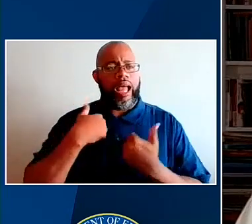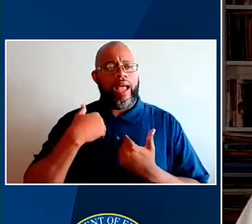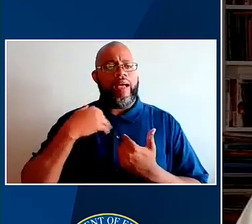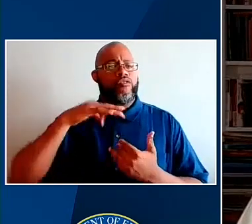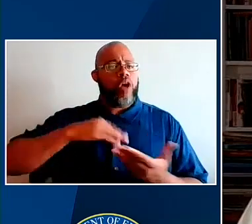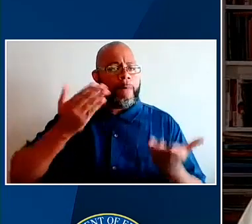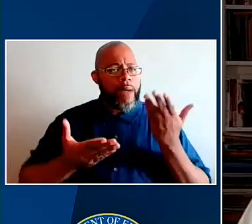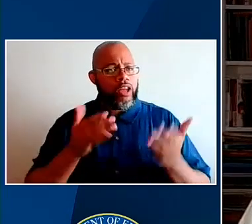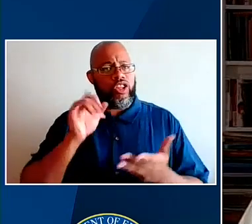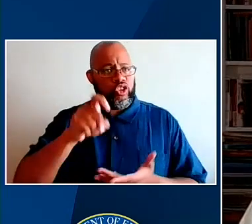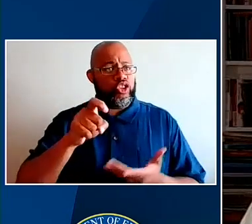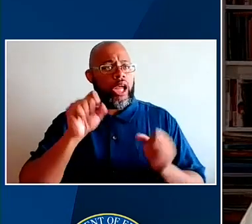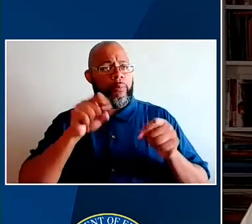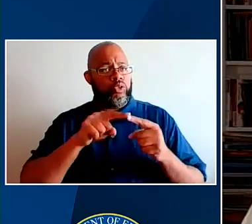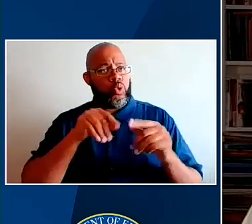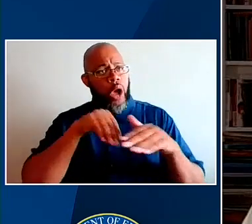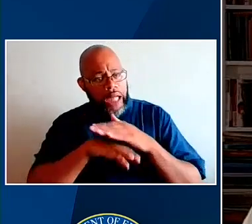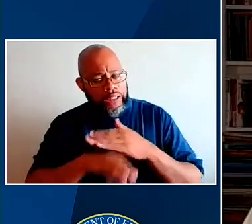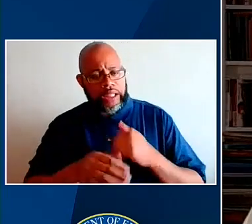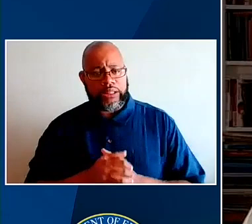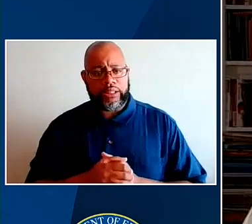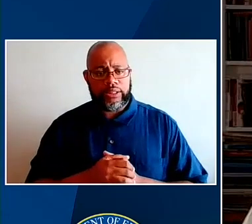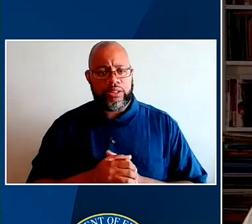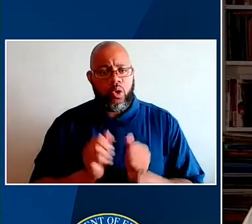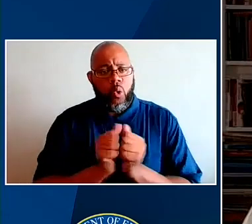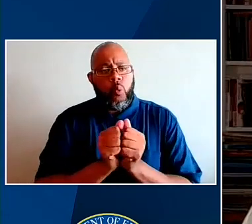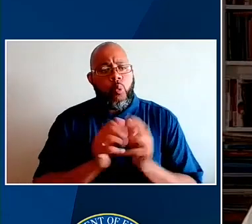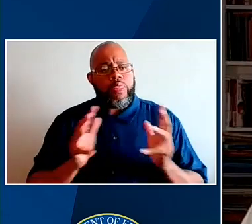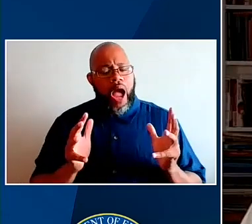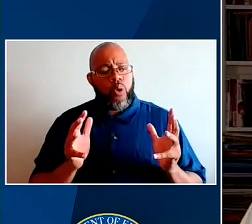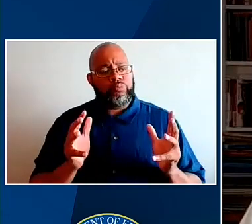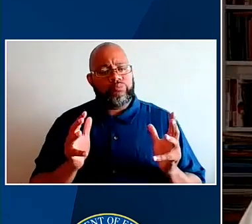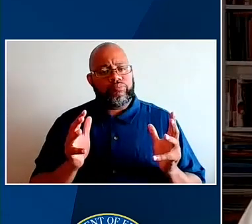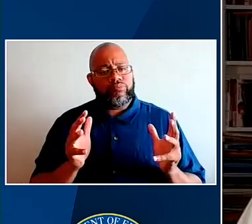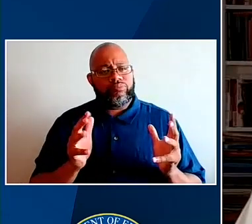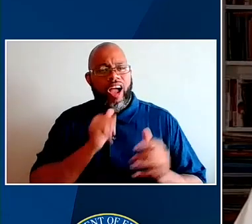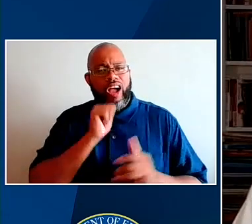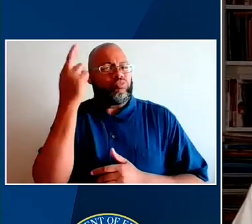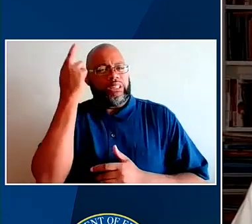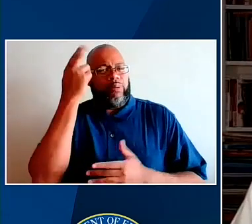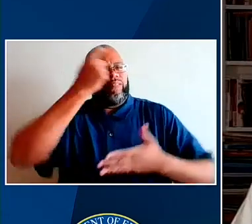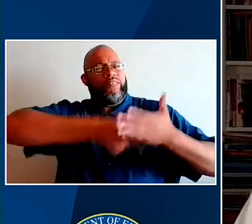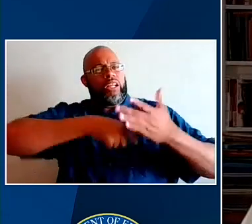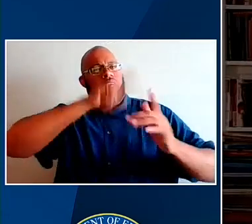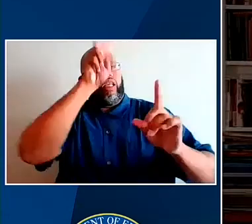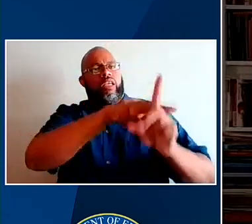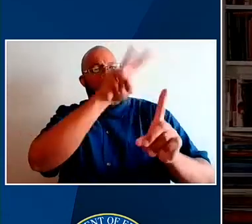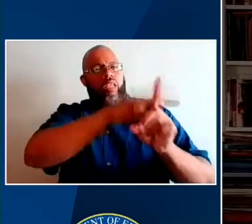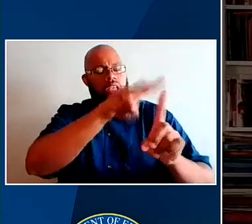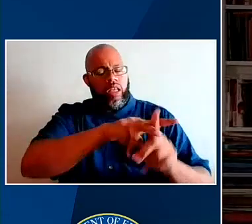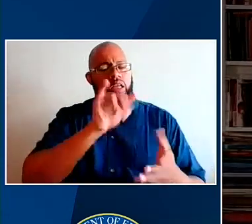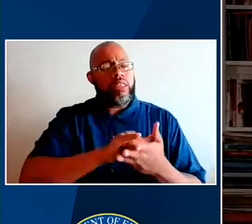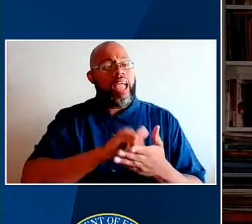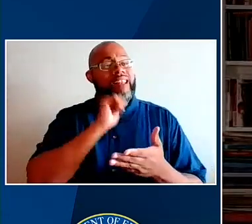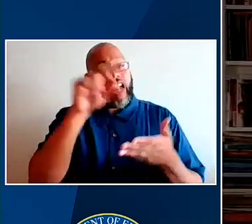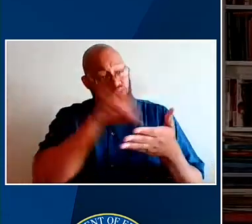that they should be able to access without unreasonable fees. This issue of